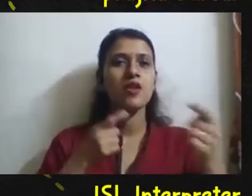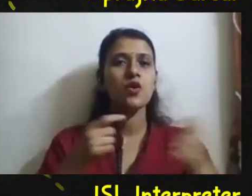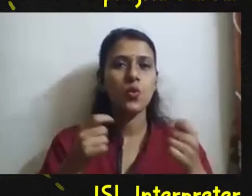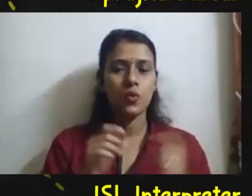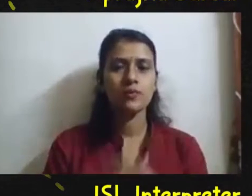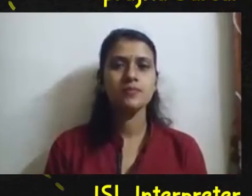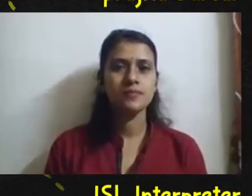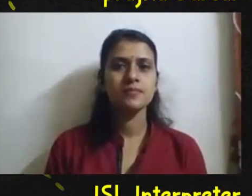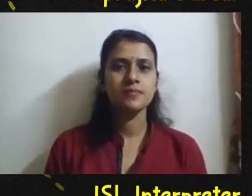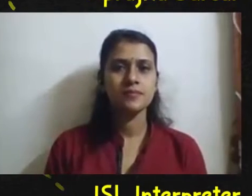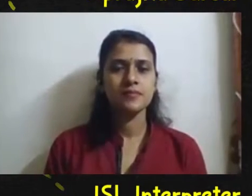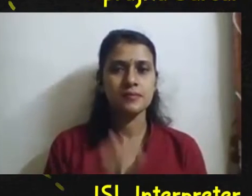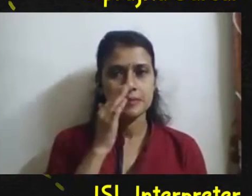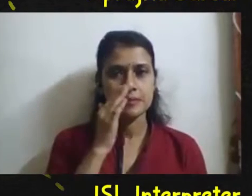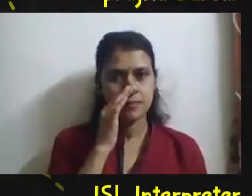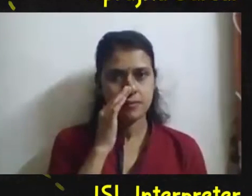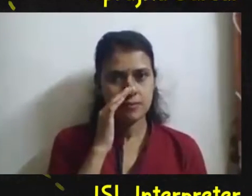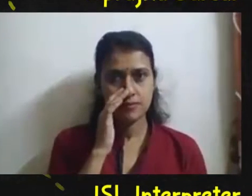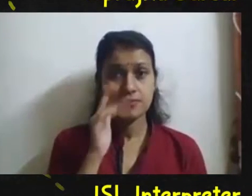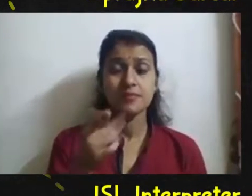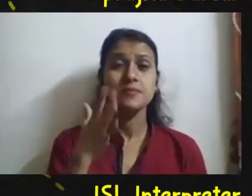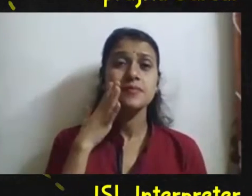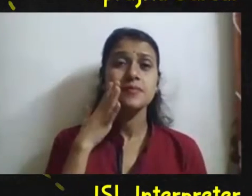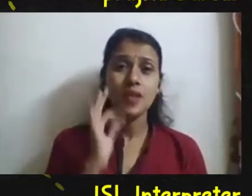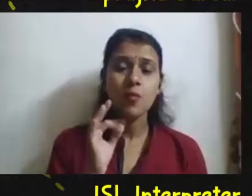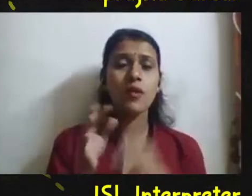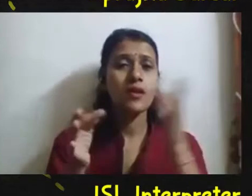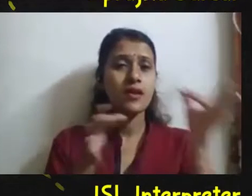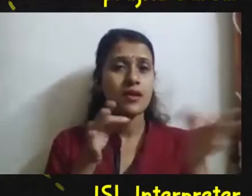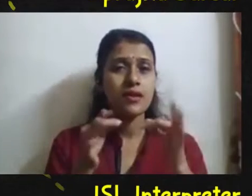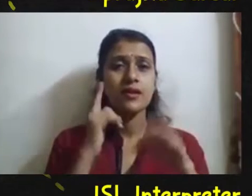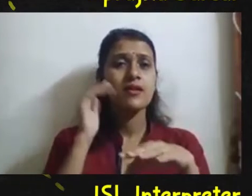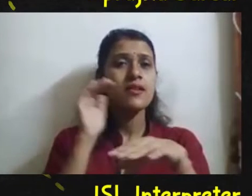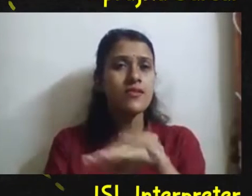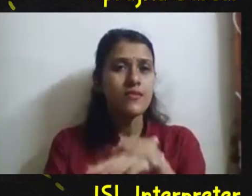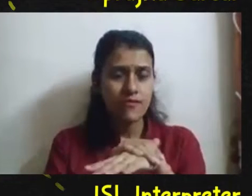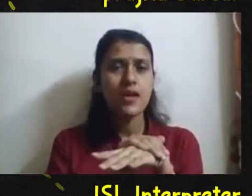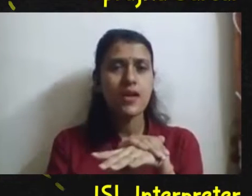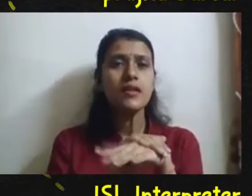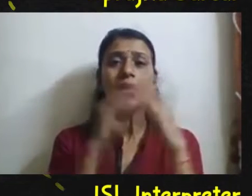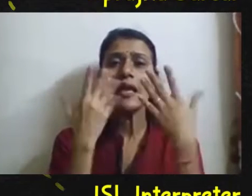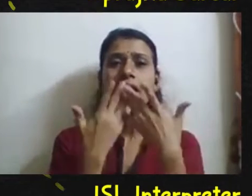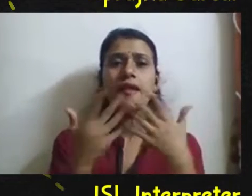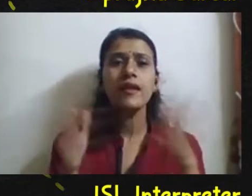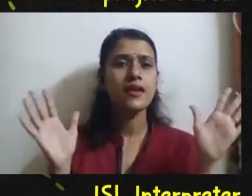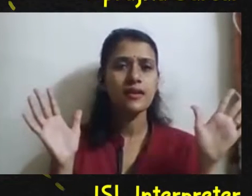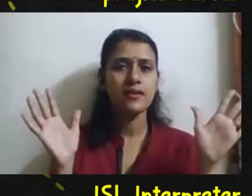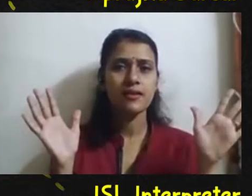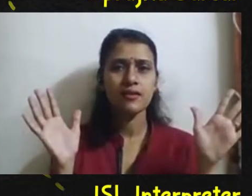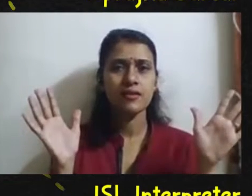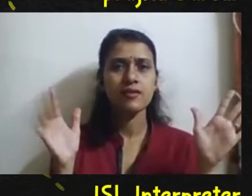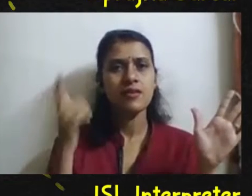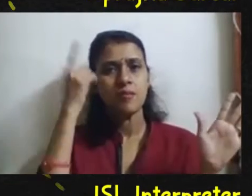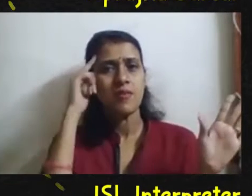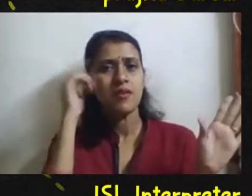And it is important to mention that in the paper trail, I didn't find any of the kind of stereotypes that you